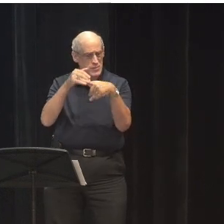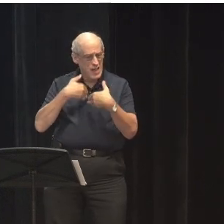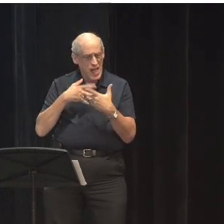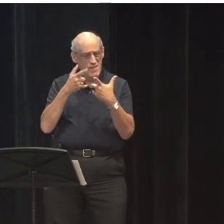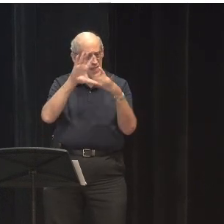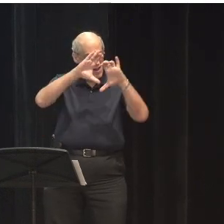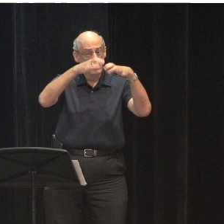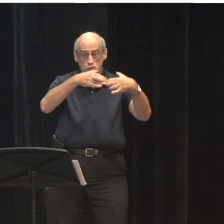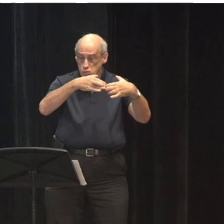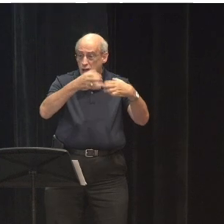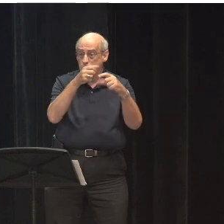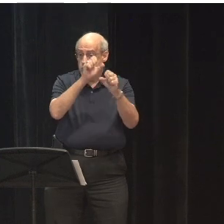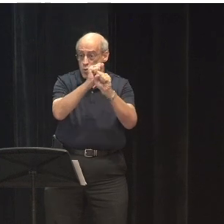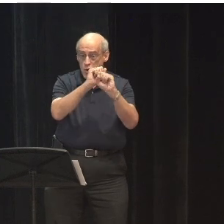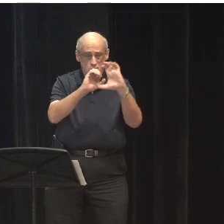of